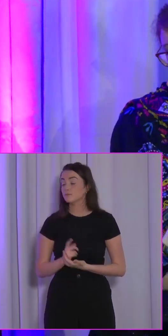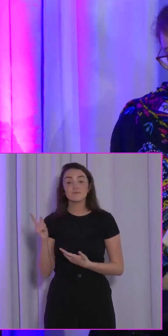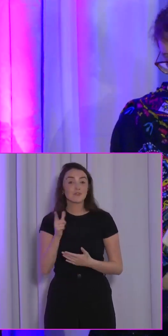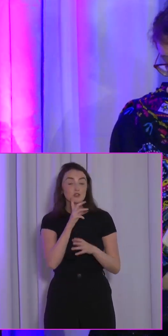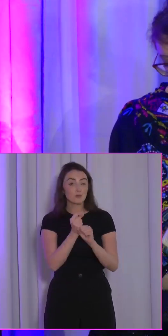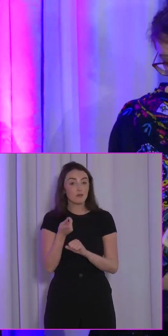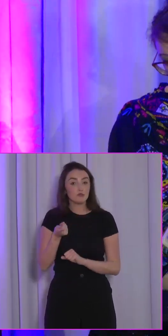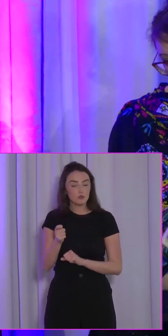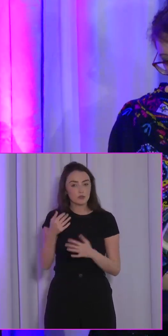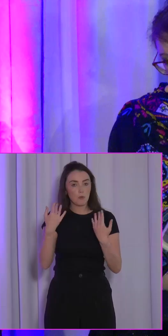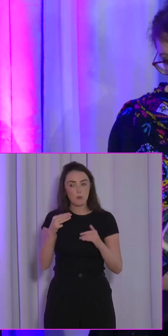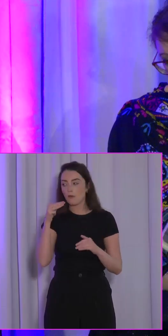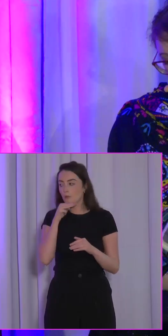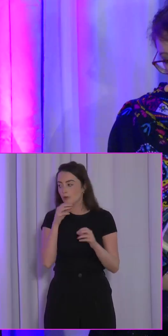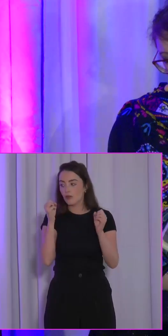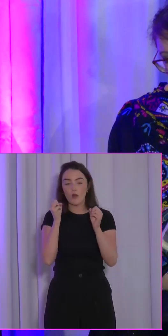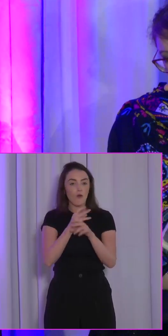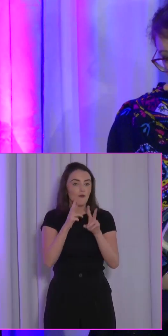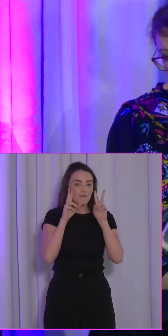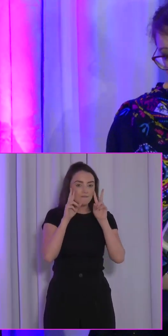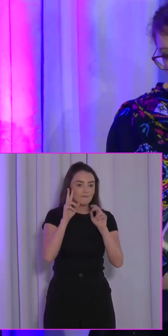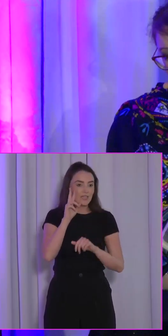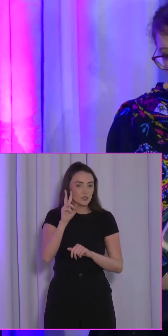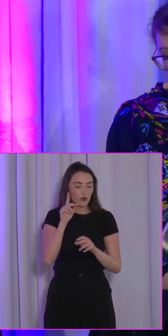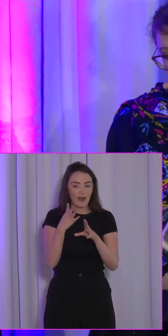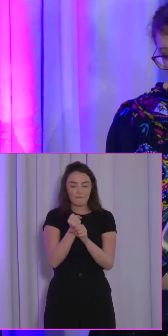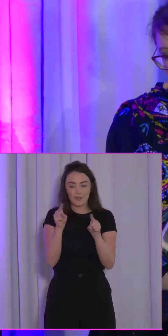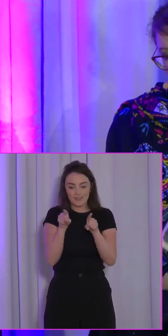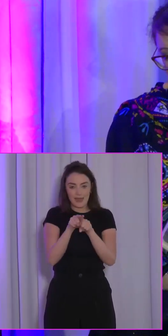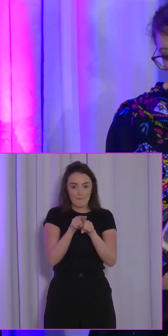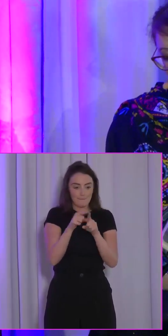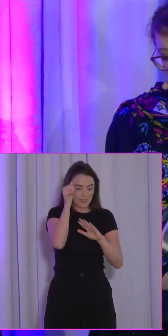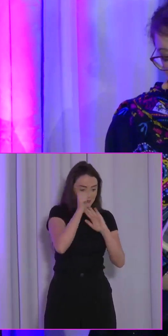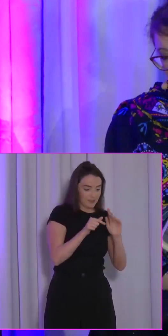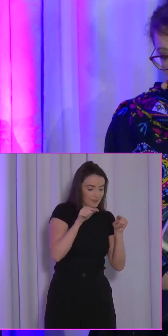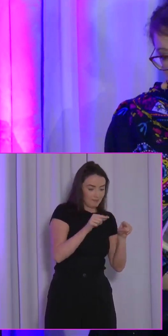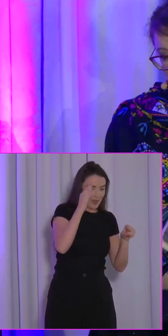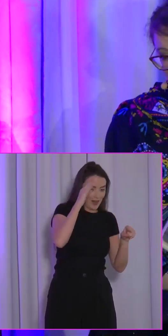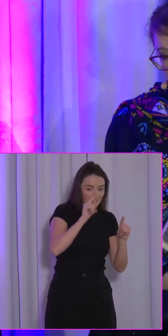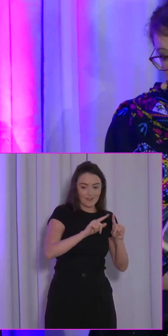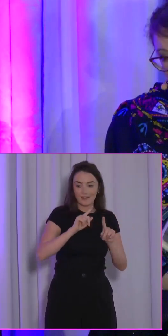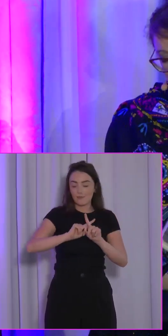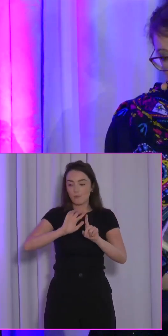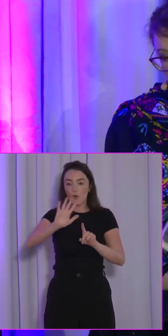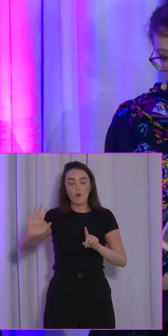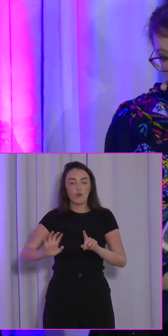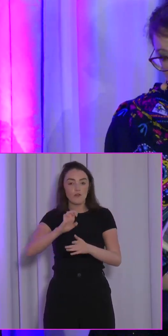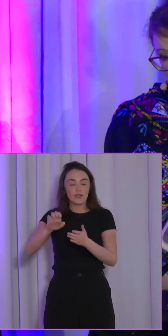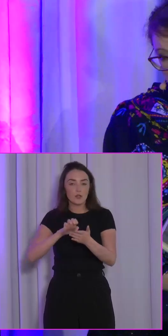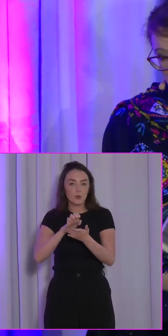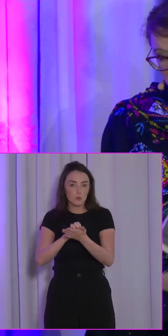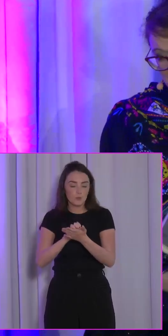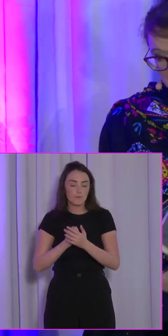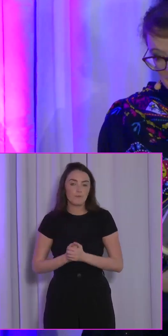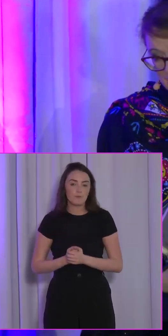tourism, it's important that every visitor has the same experience visiting Ireland as they do visiting a number of countries across the EU. So there's